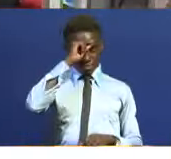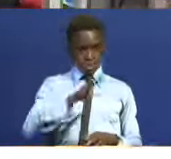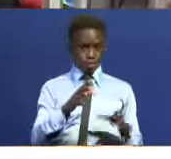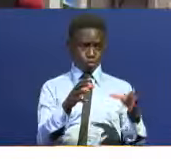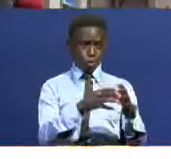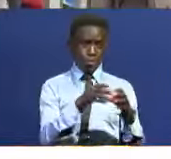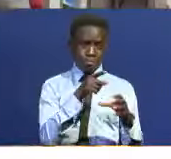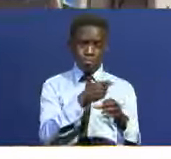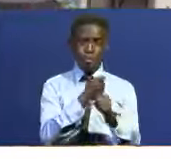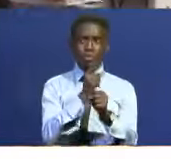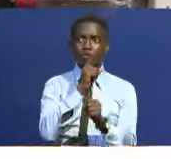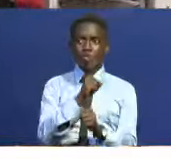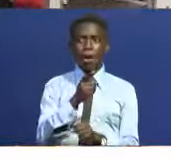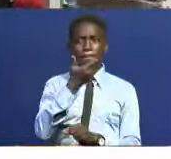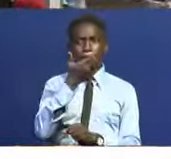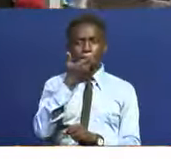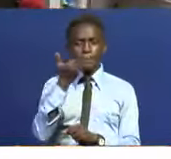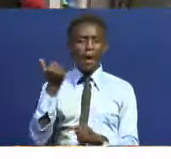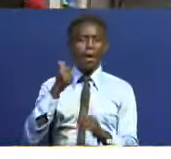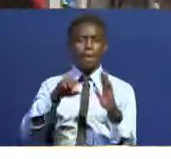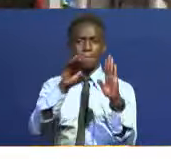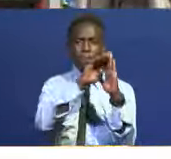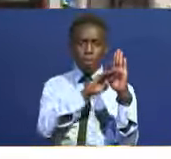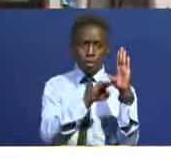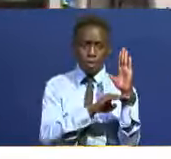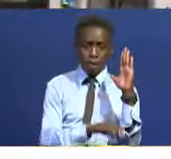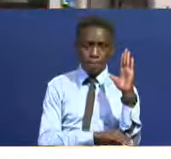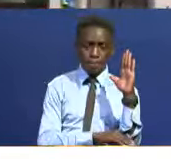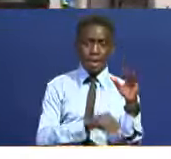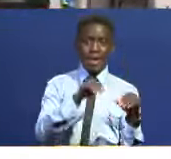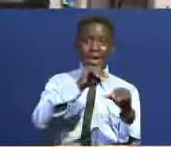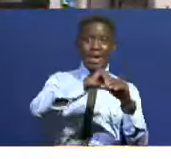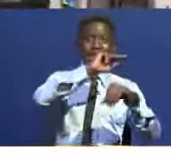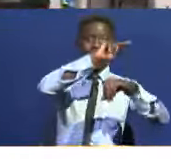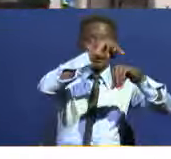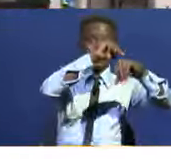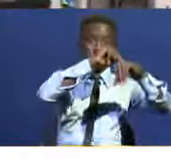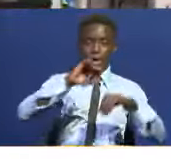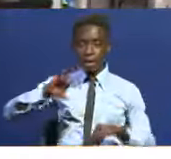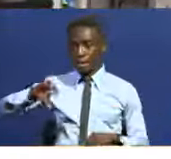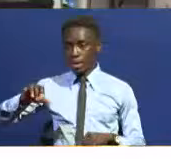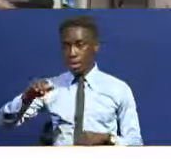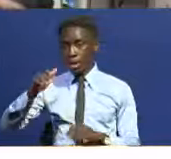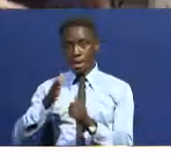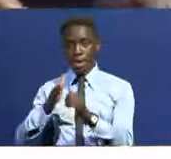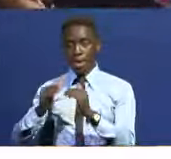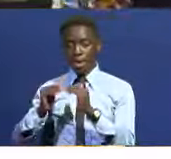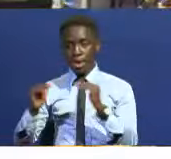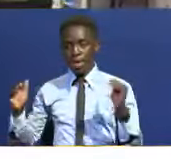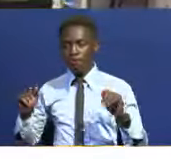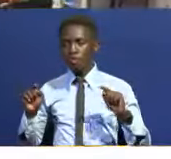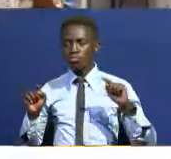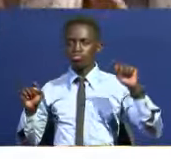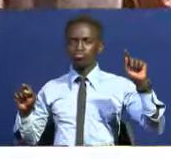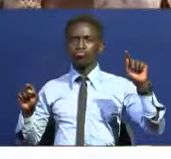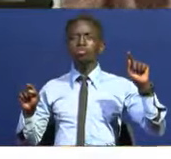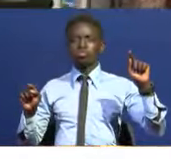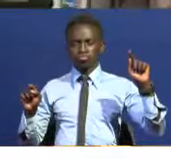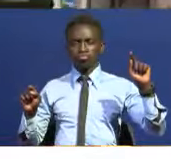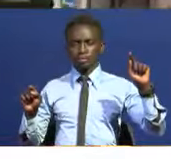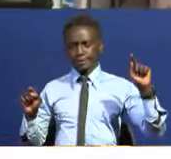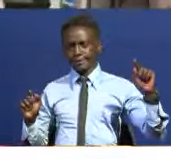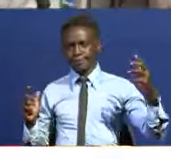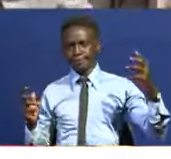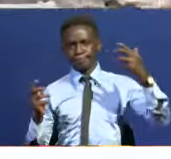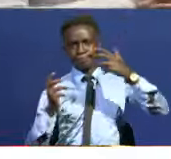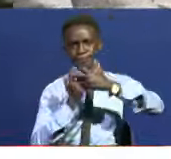better programs that are being carried out, both at the national level and at the county level, are being adhered to, especially touching on women and children across